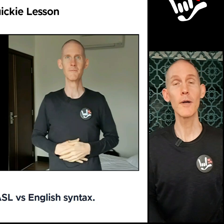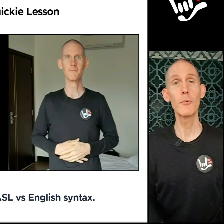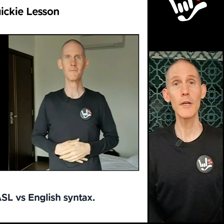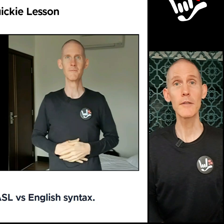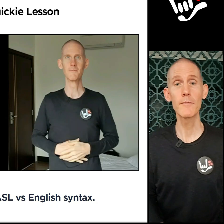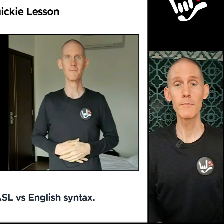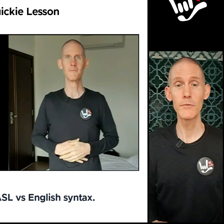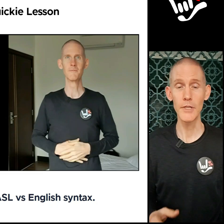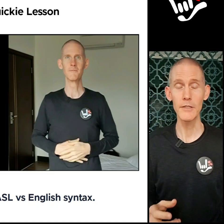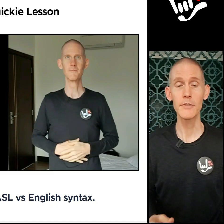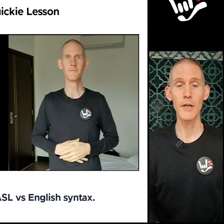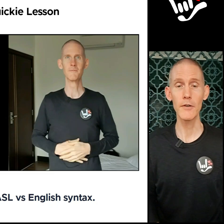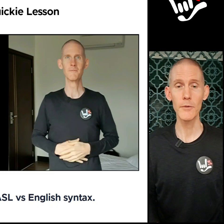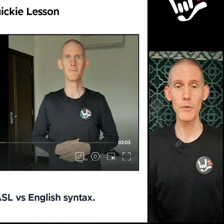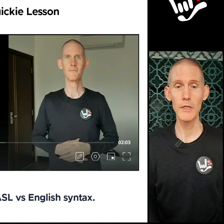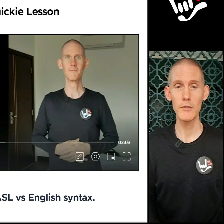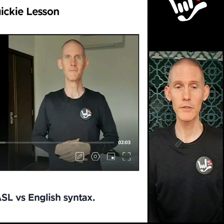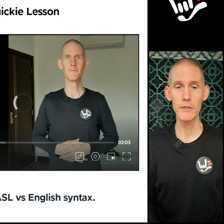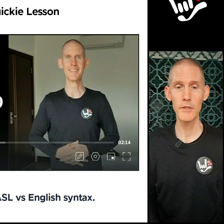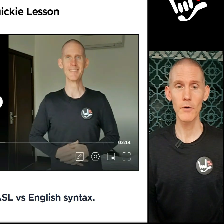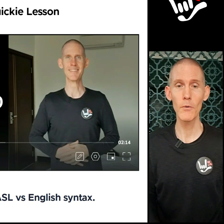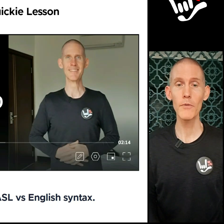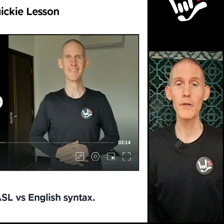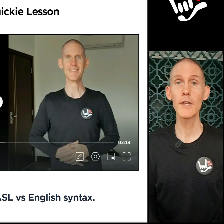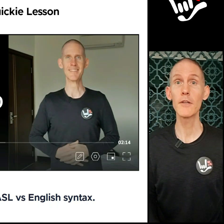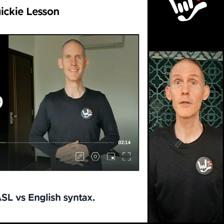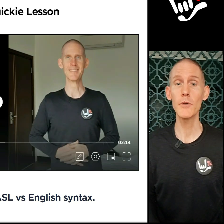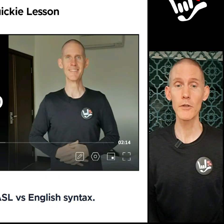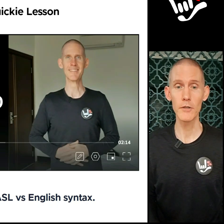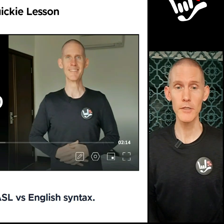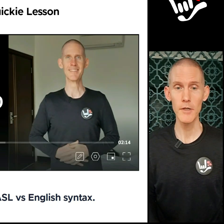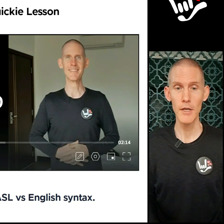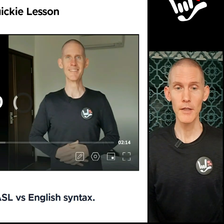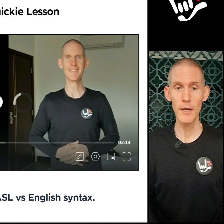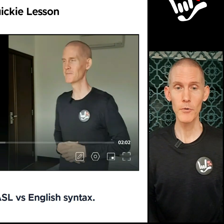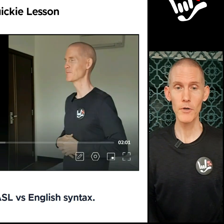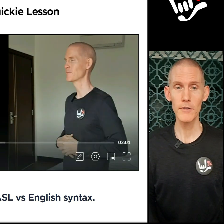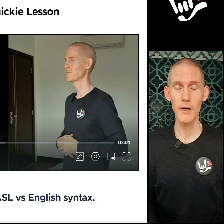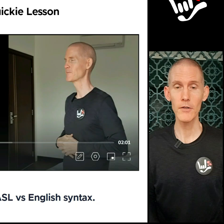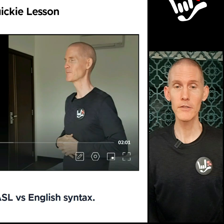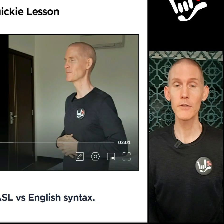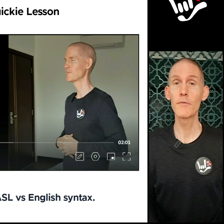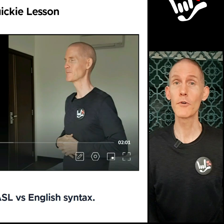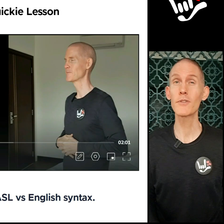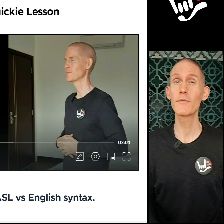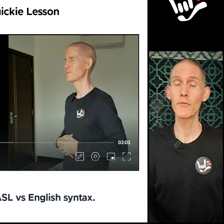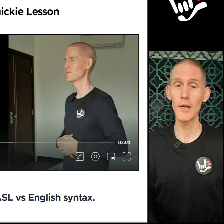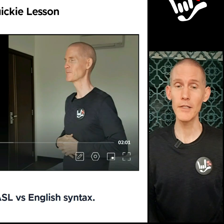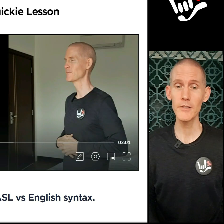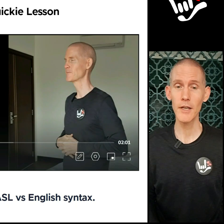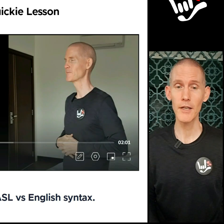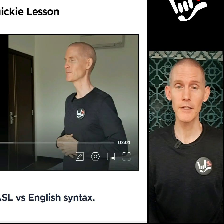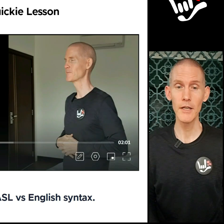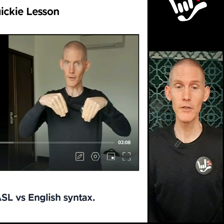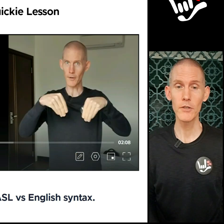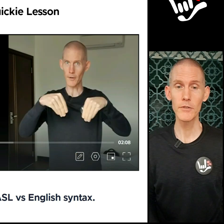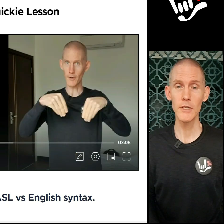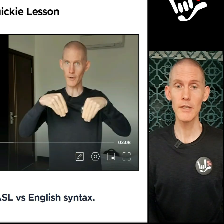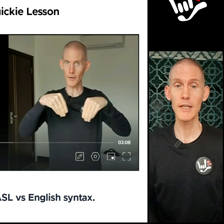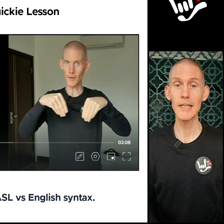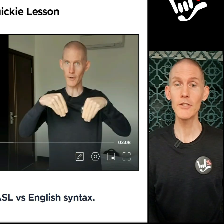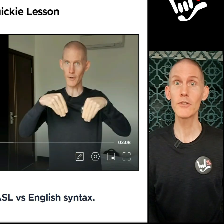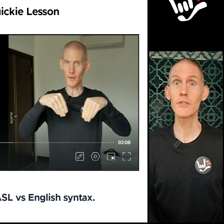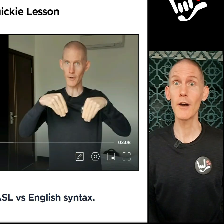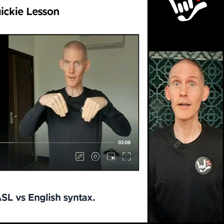Okay, so I break the sentence down at the beginning. You can see the whole thing that you're going to be learning. Then I broke it down into the first phrase, and you can